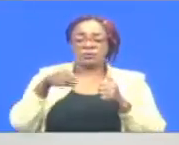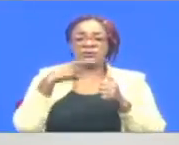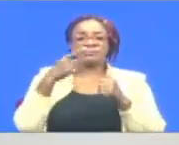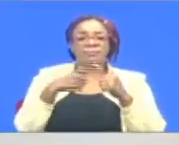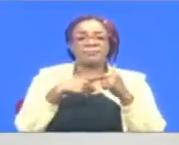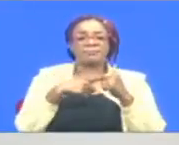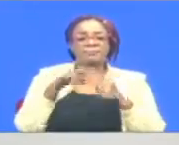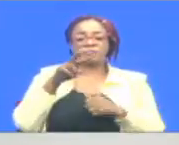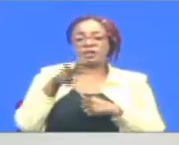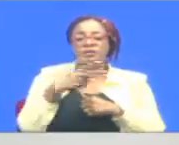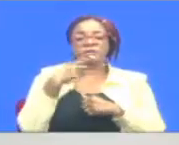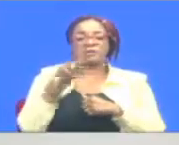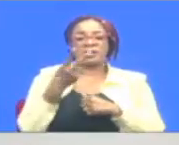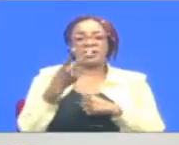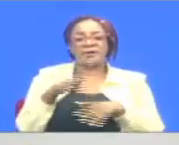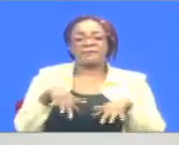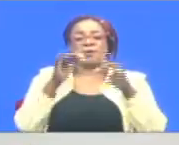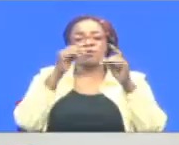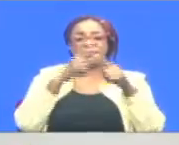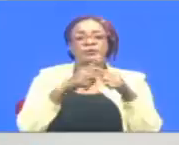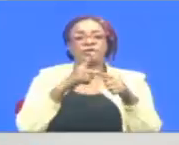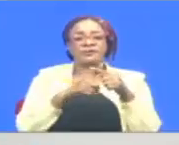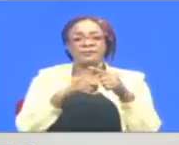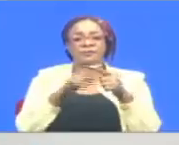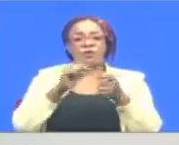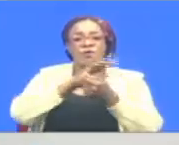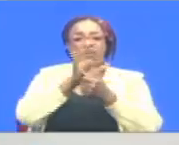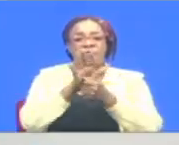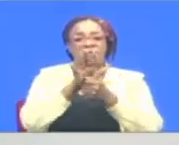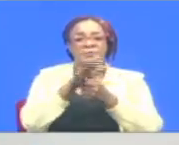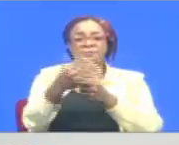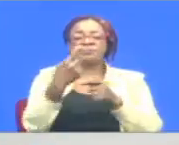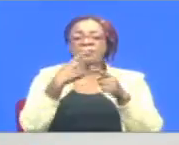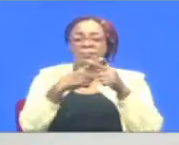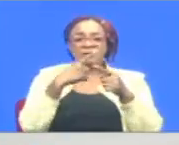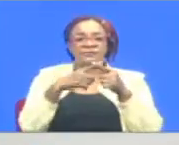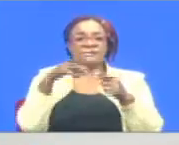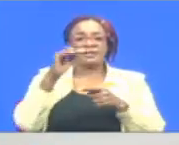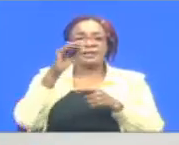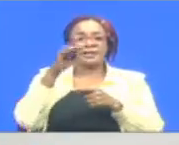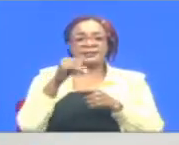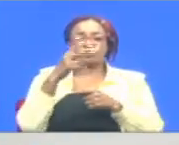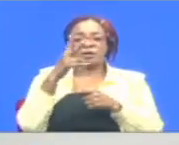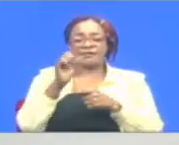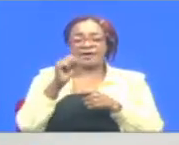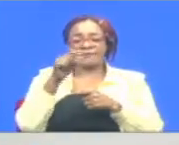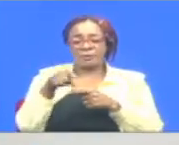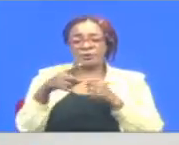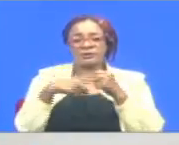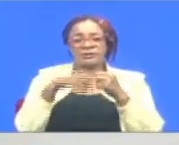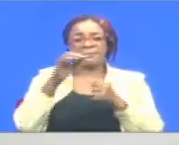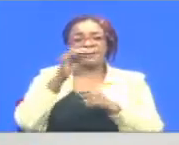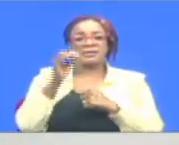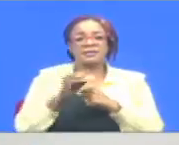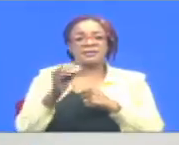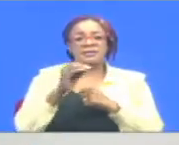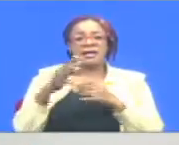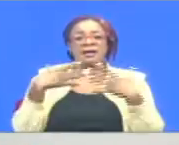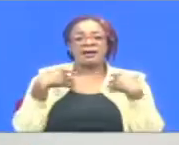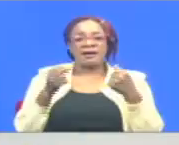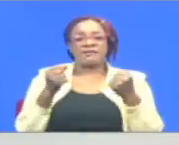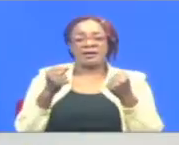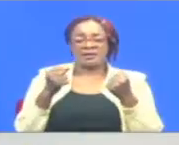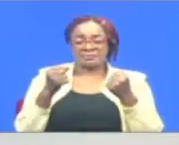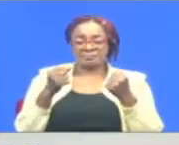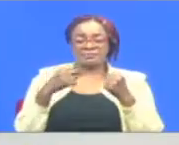least 2,200 were found positive for COVID-19, which is a positivity rate of 25.6%. Recoveries have gone up